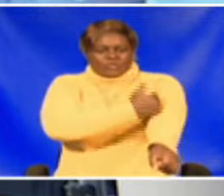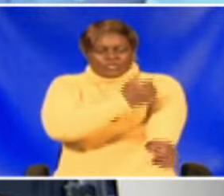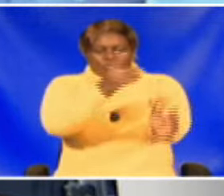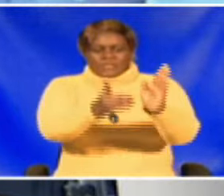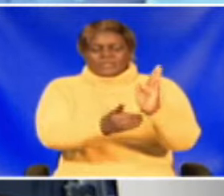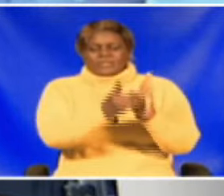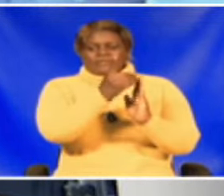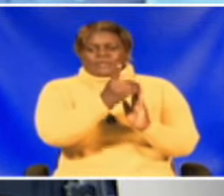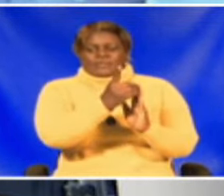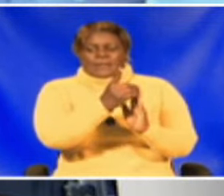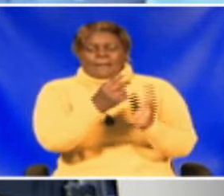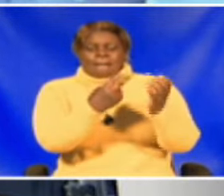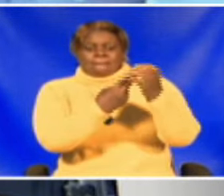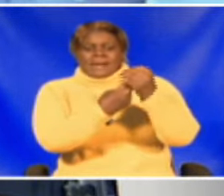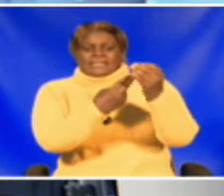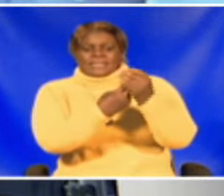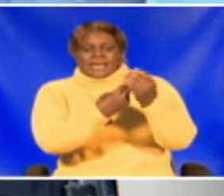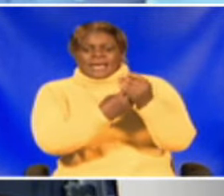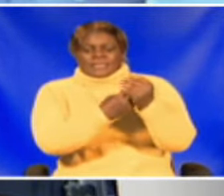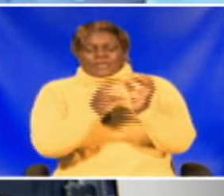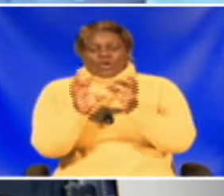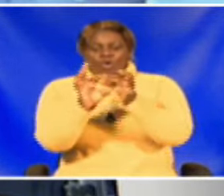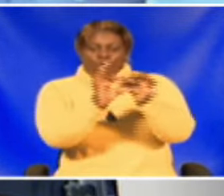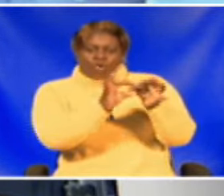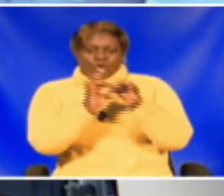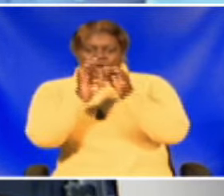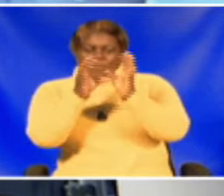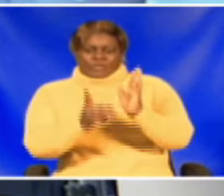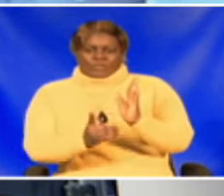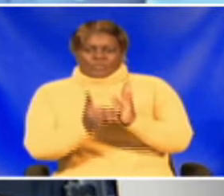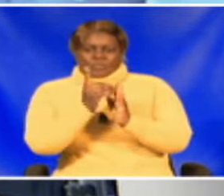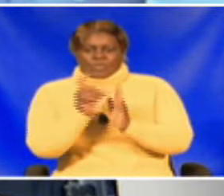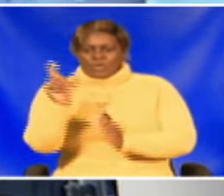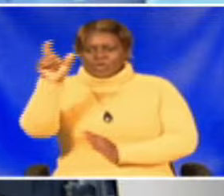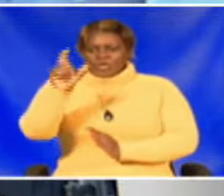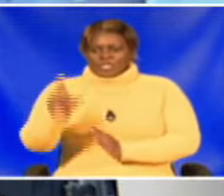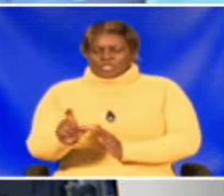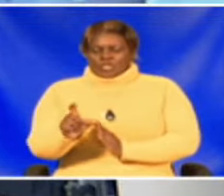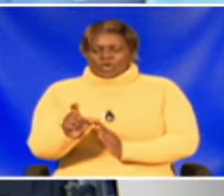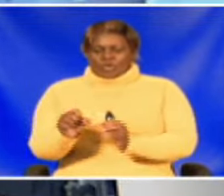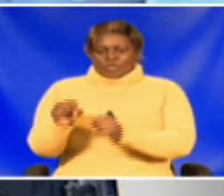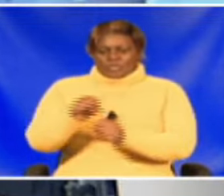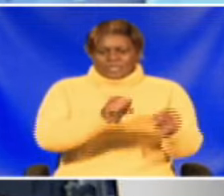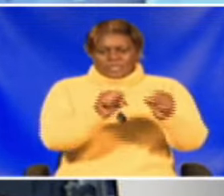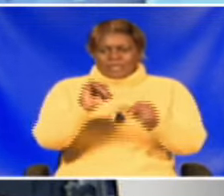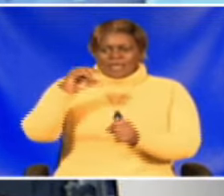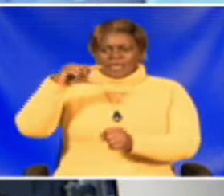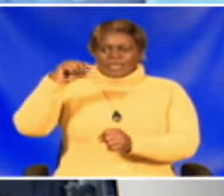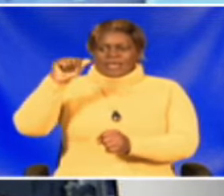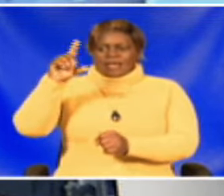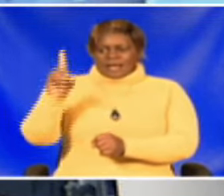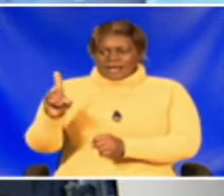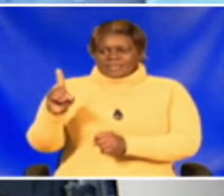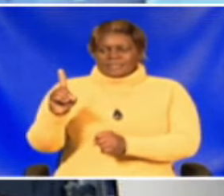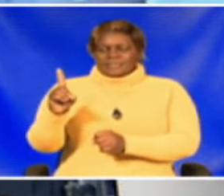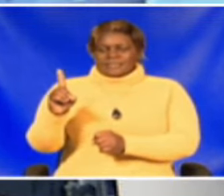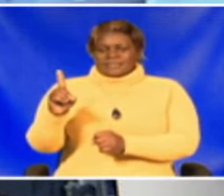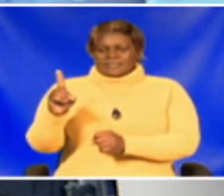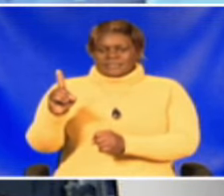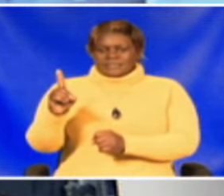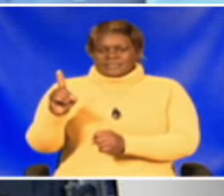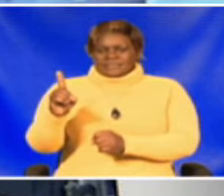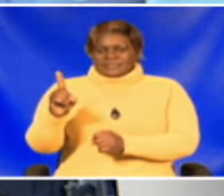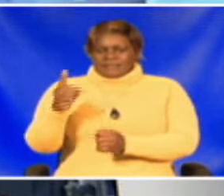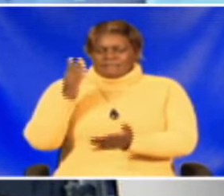Development with partners have collaborated to develop a regional strategy dubbed IGAD Statistics,